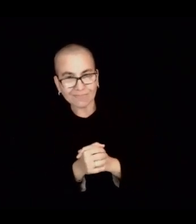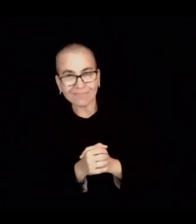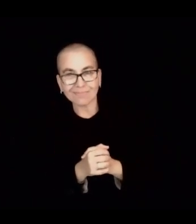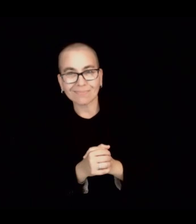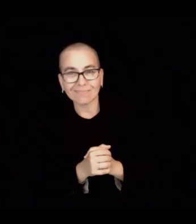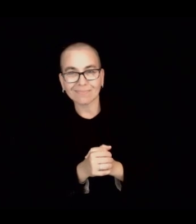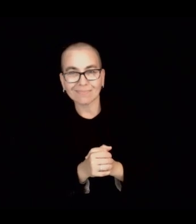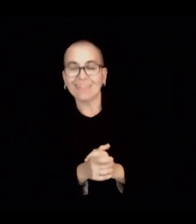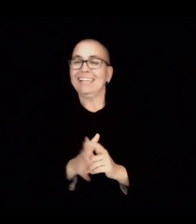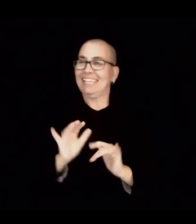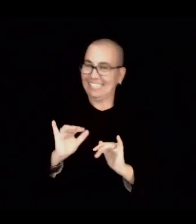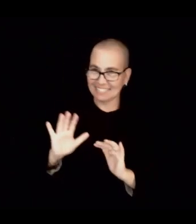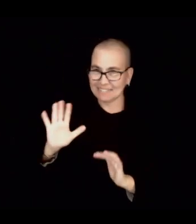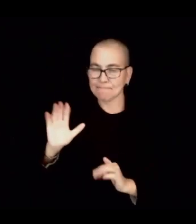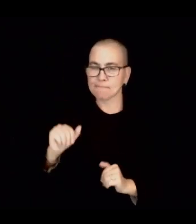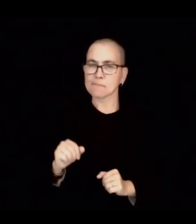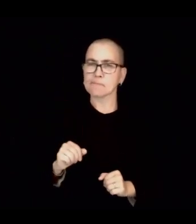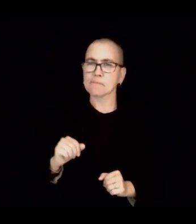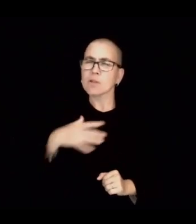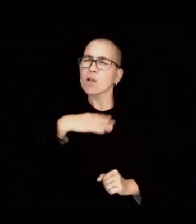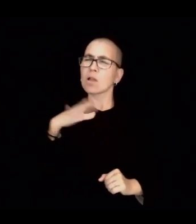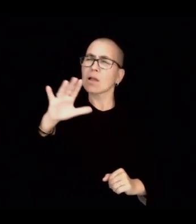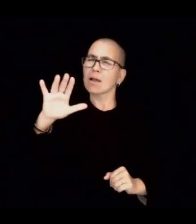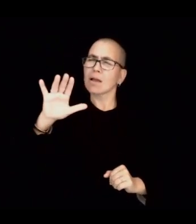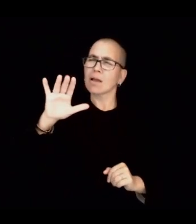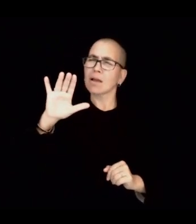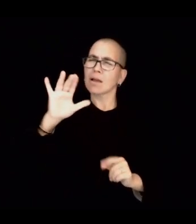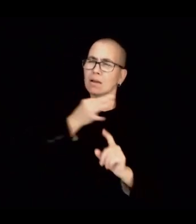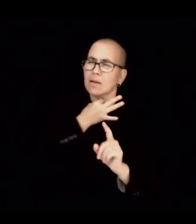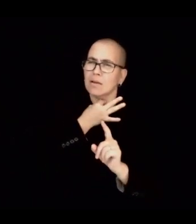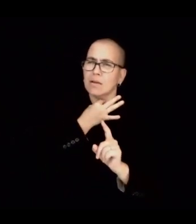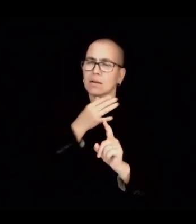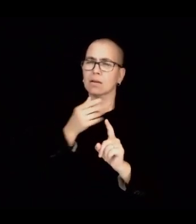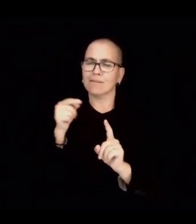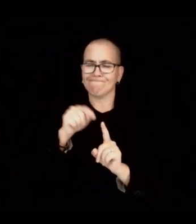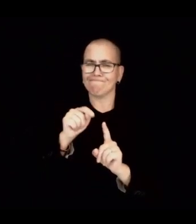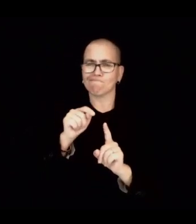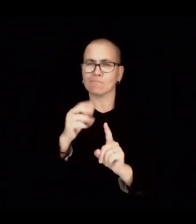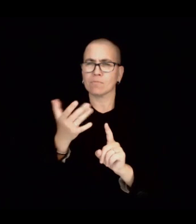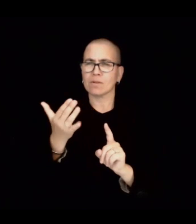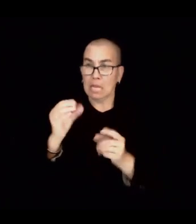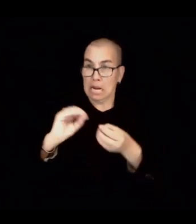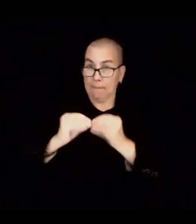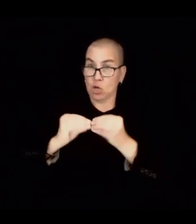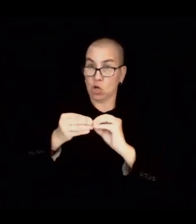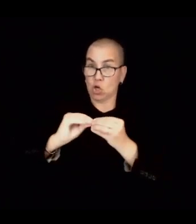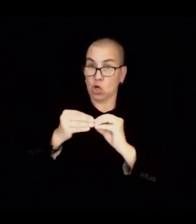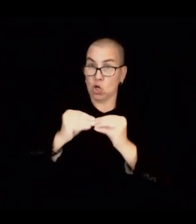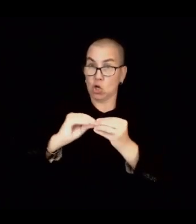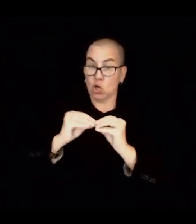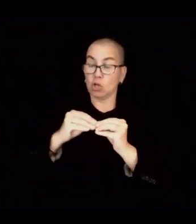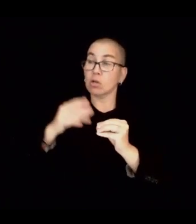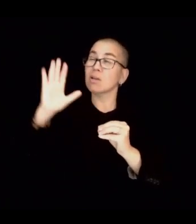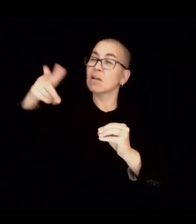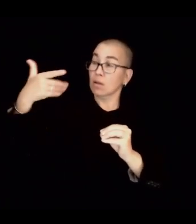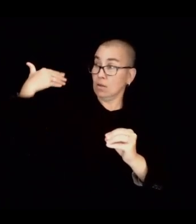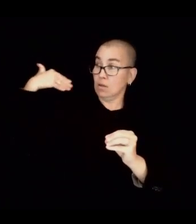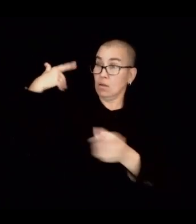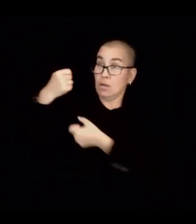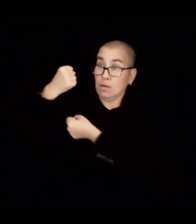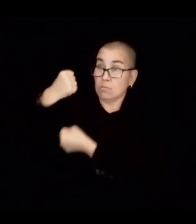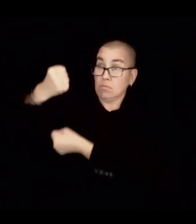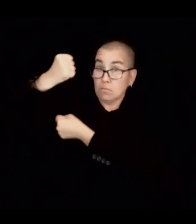case positive rates from the community testing in the metro after the protests, is nearly a month of time now enough of a window to specifically say